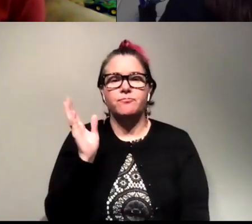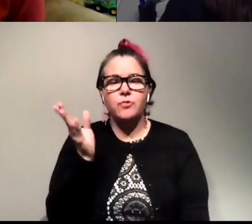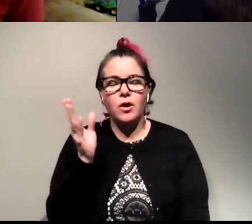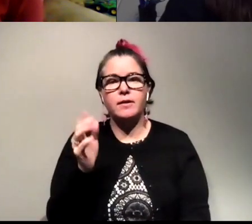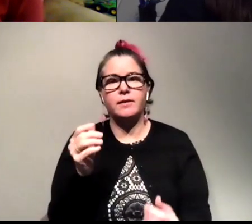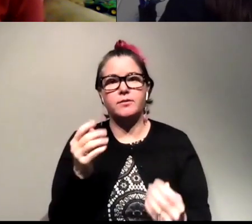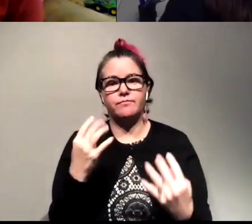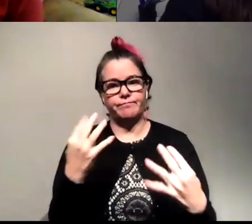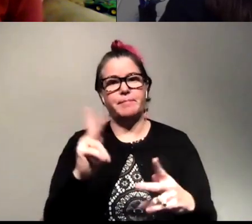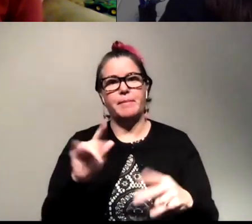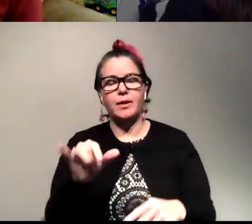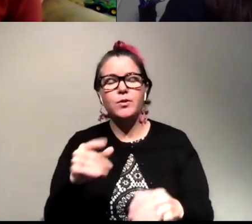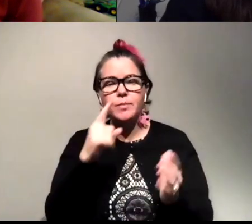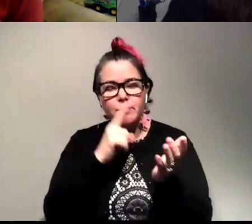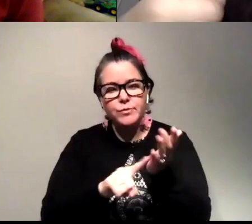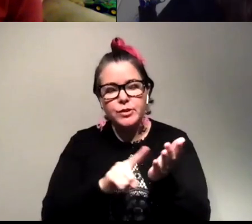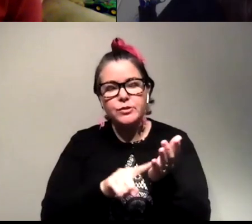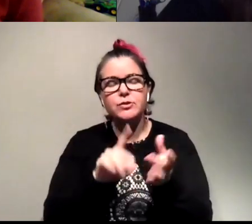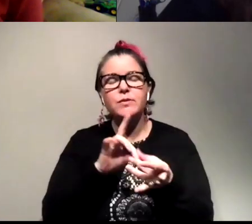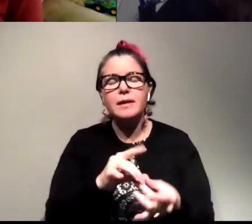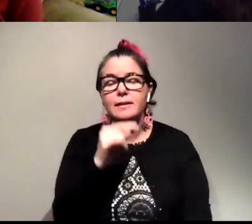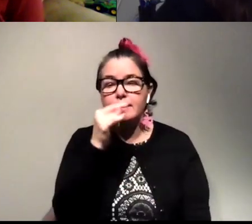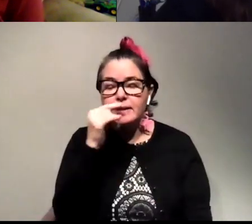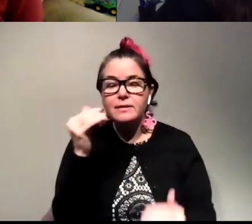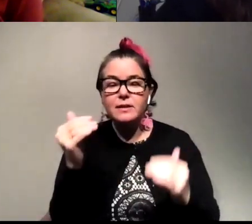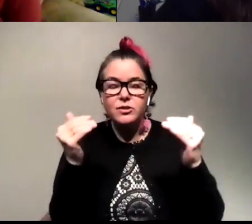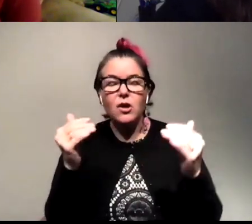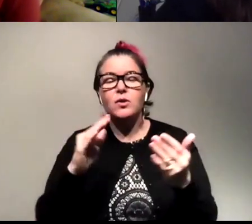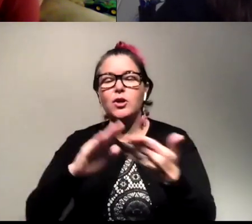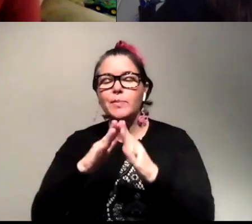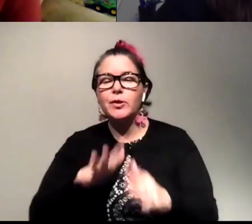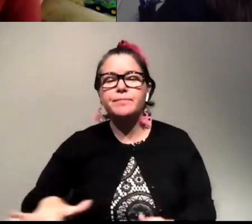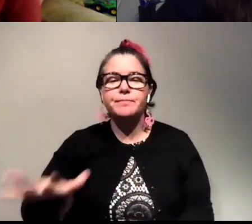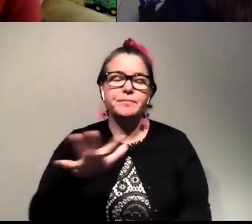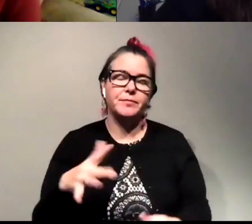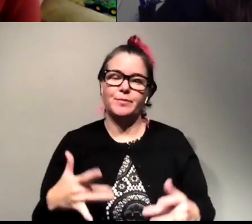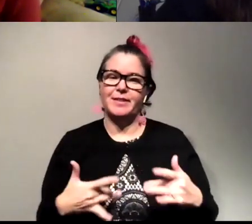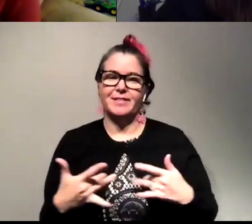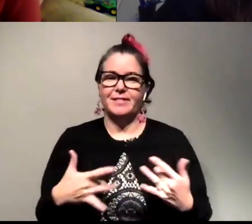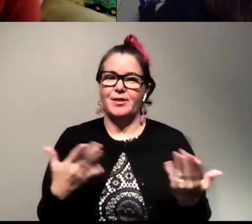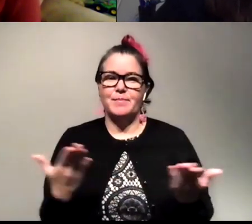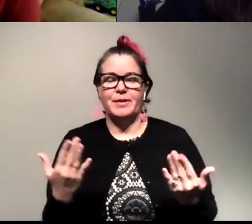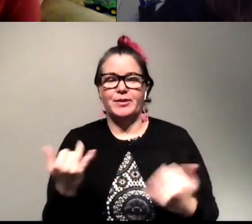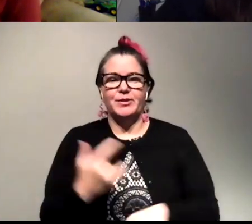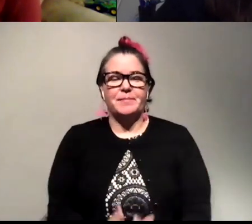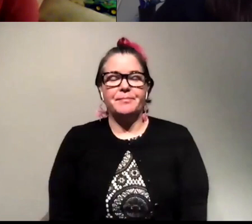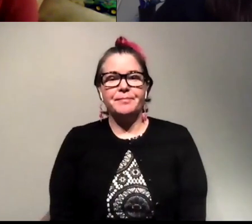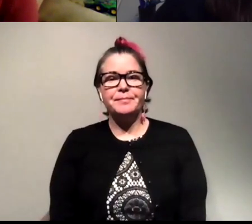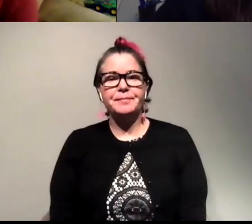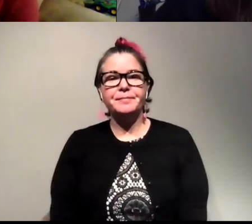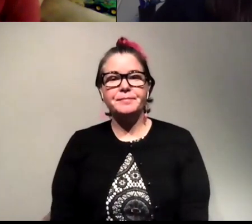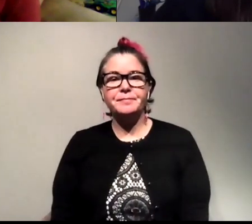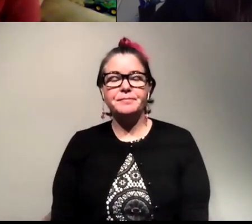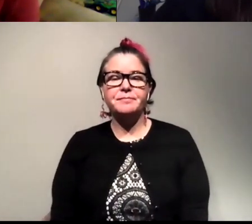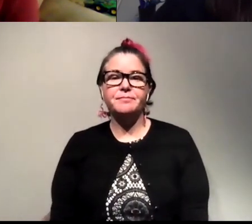you about research, kids, adults in the community, so I'm really excited to be here and share with you a little